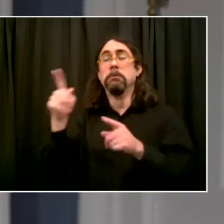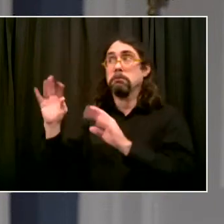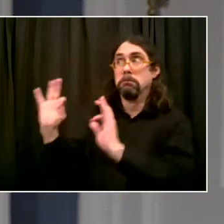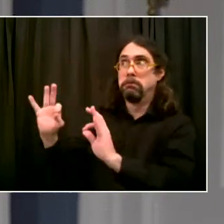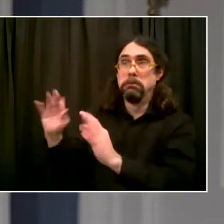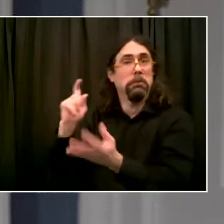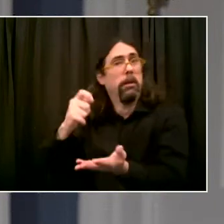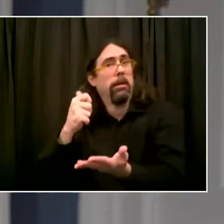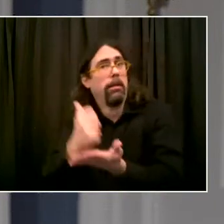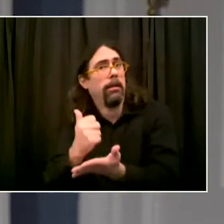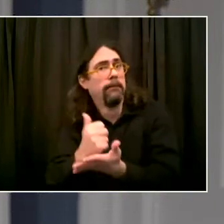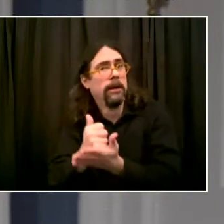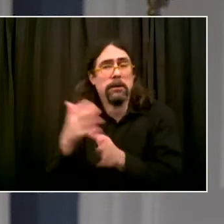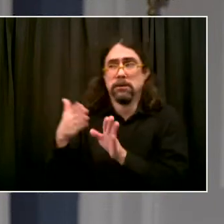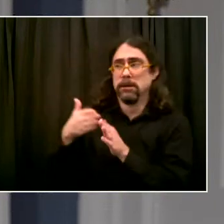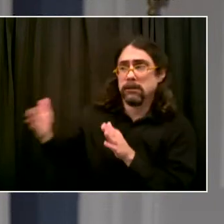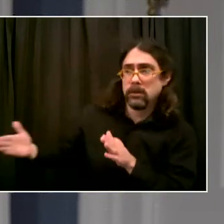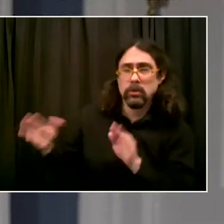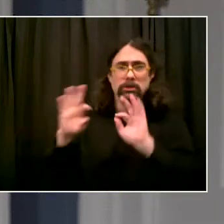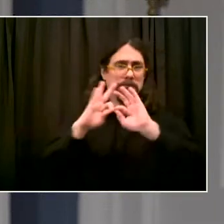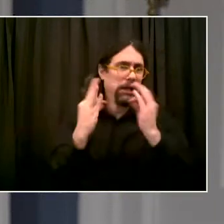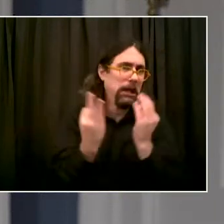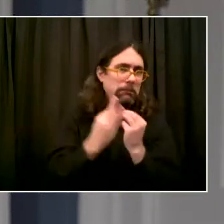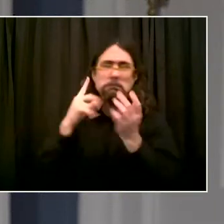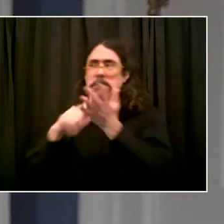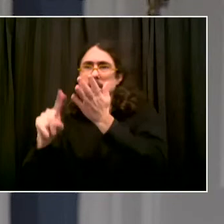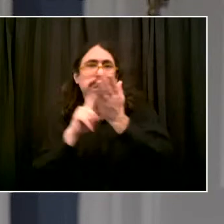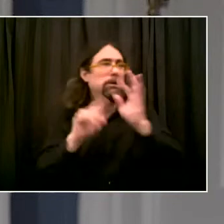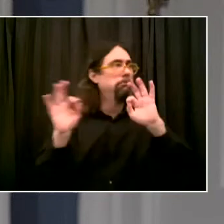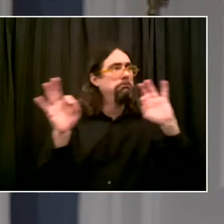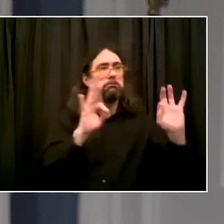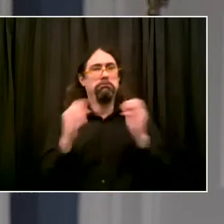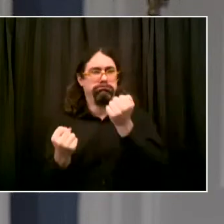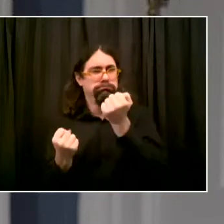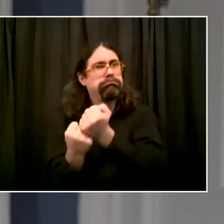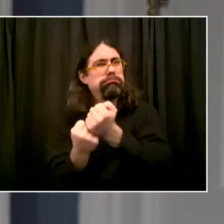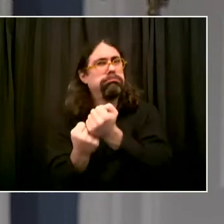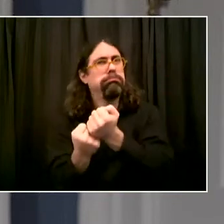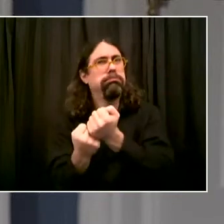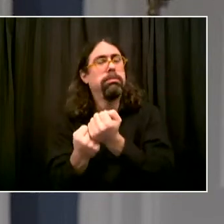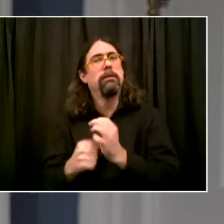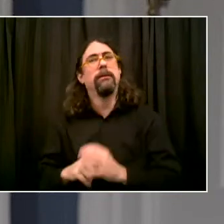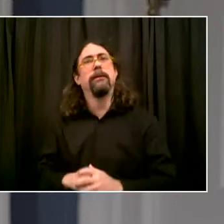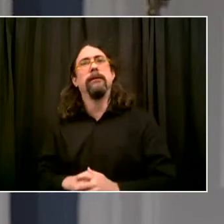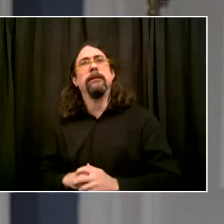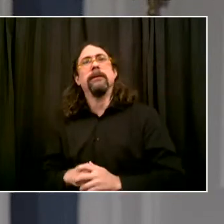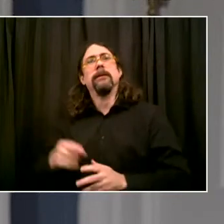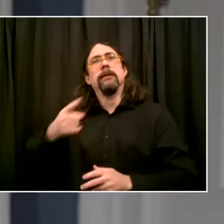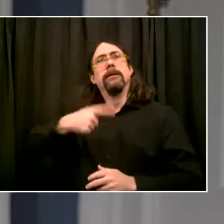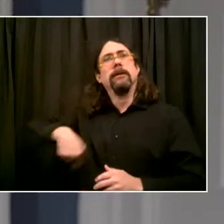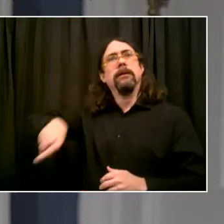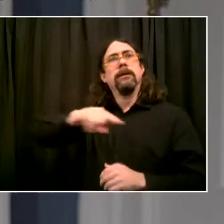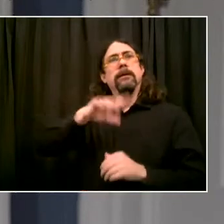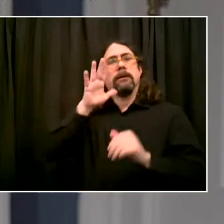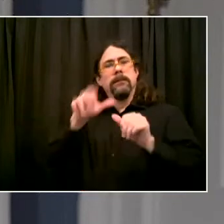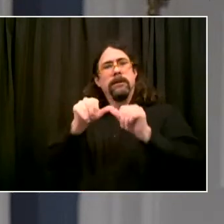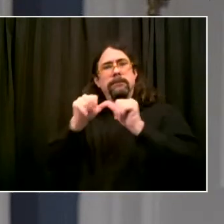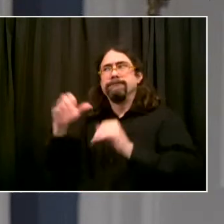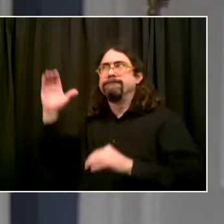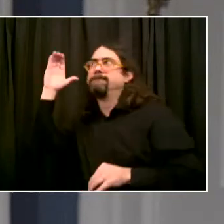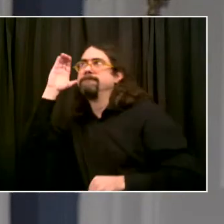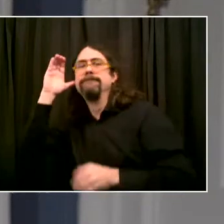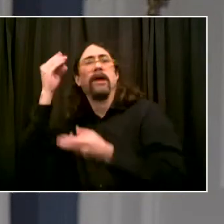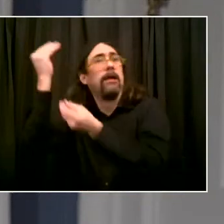finally, remember to make sure that you have the latest information about this storm. You can sign up for Notify NYC. You can also follow us